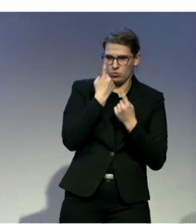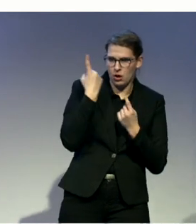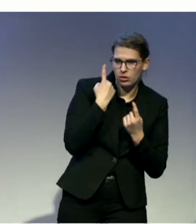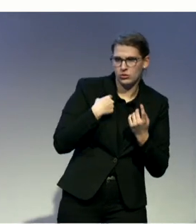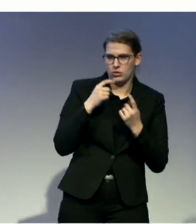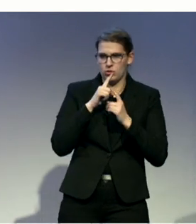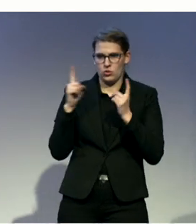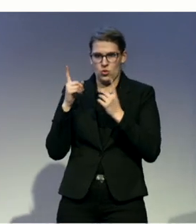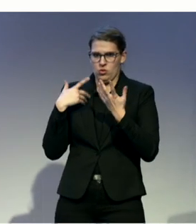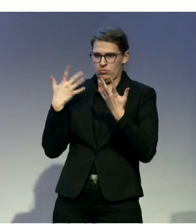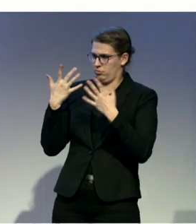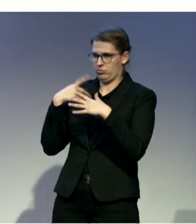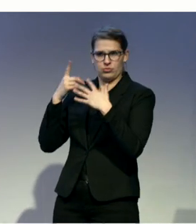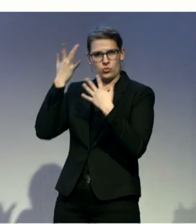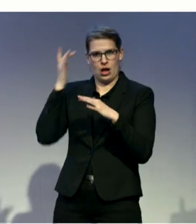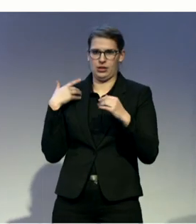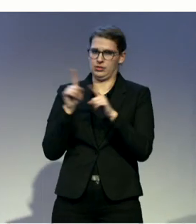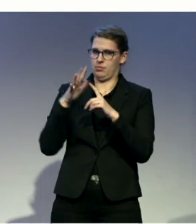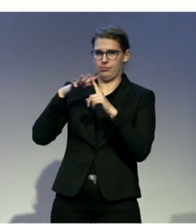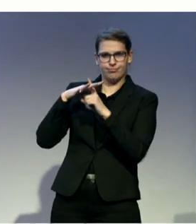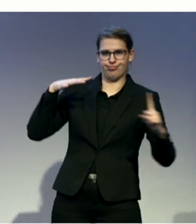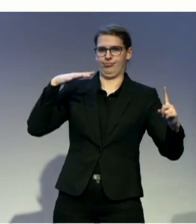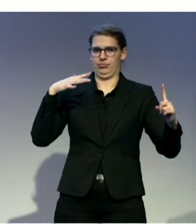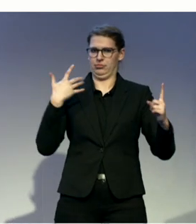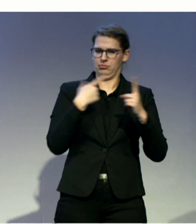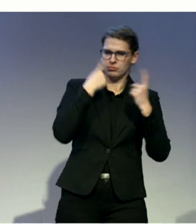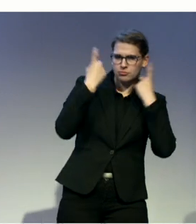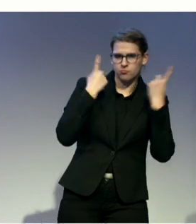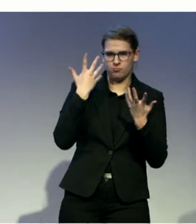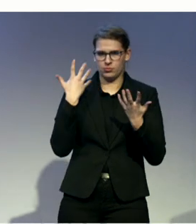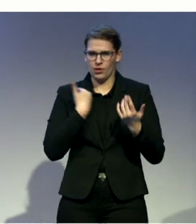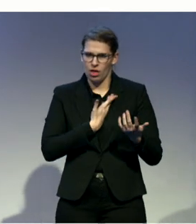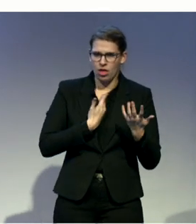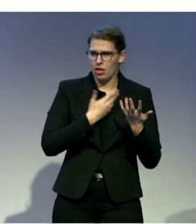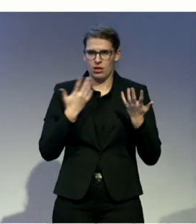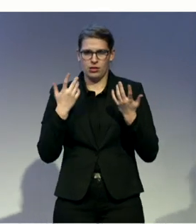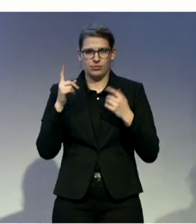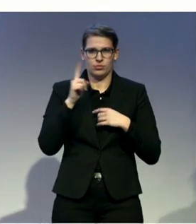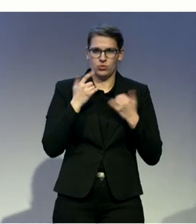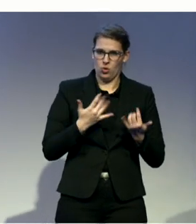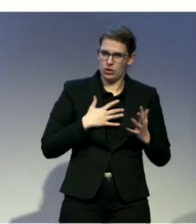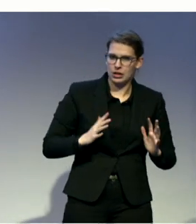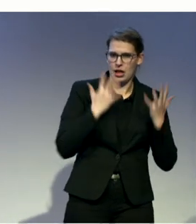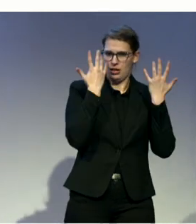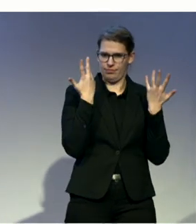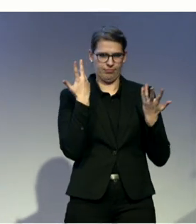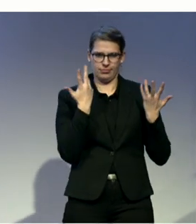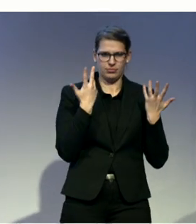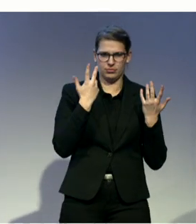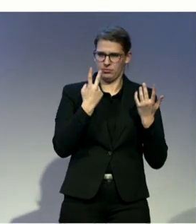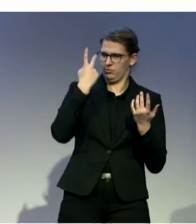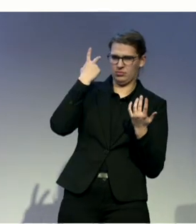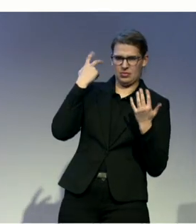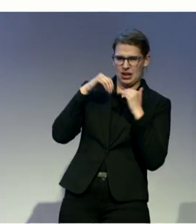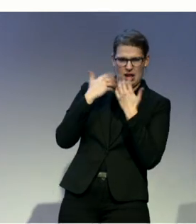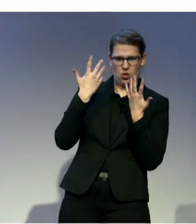are quite insecure, and they don't live in the present and even are not able to look in the future.